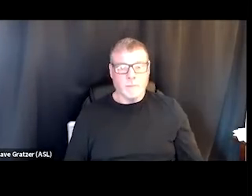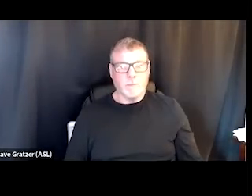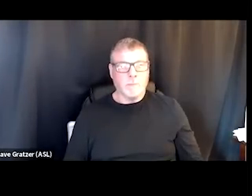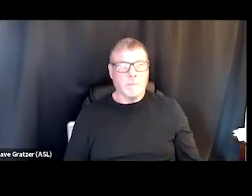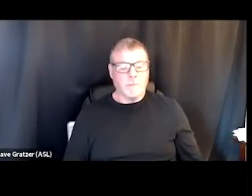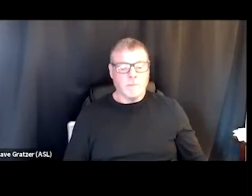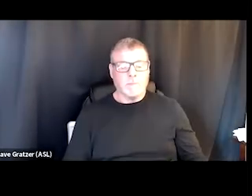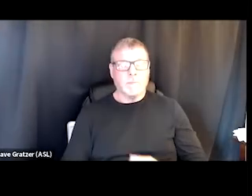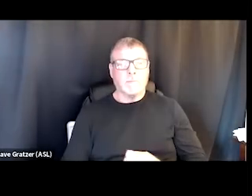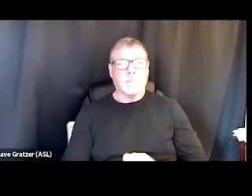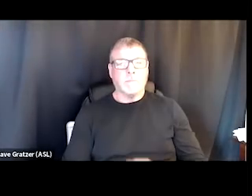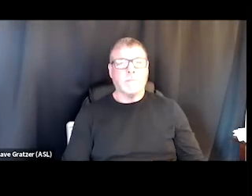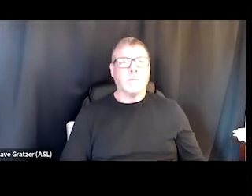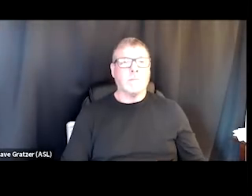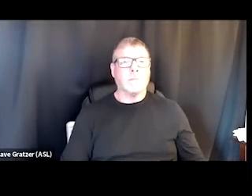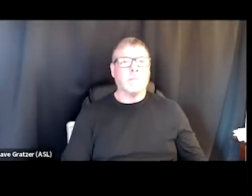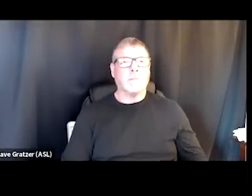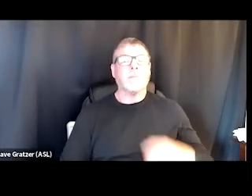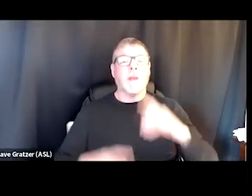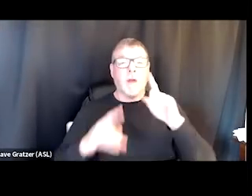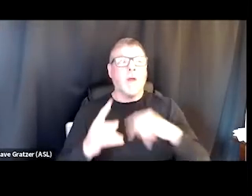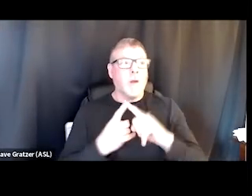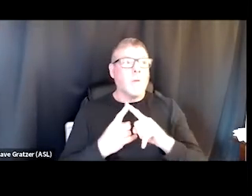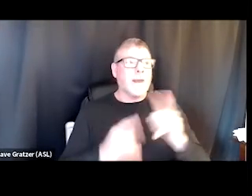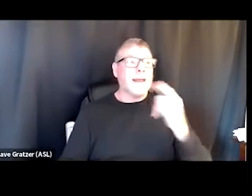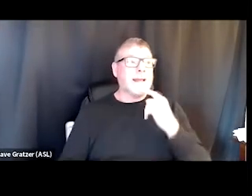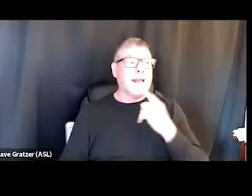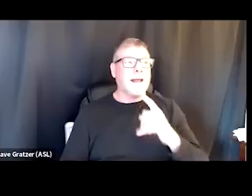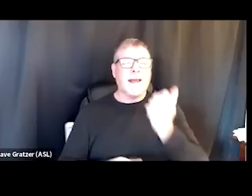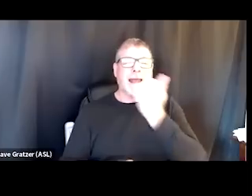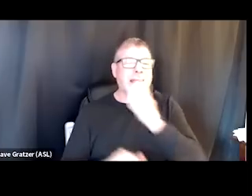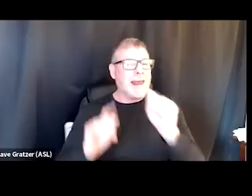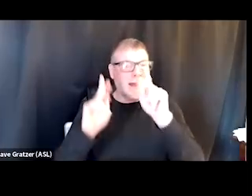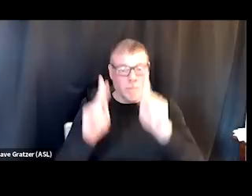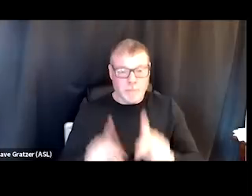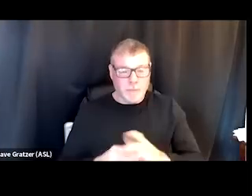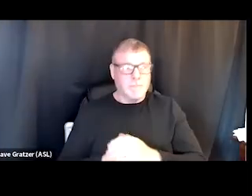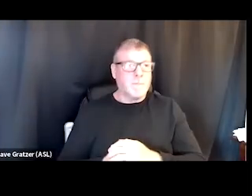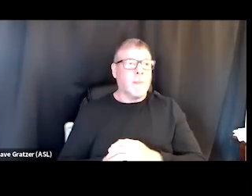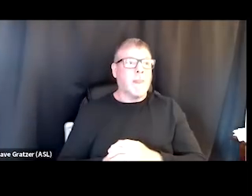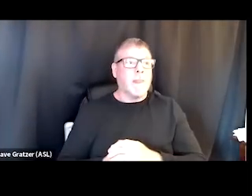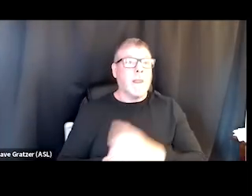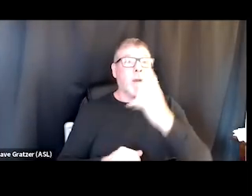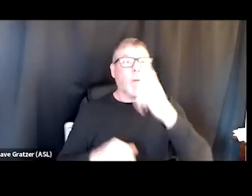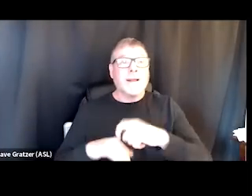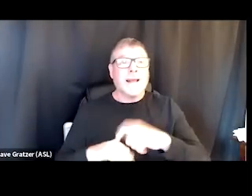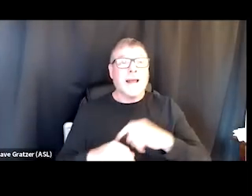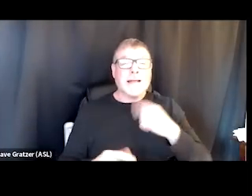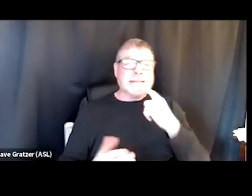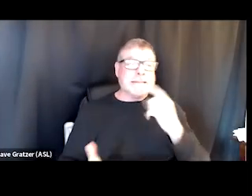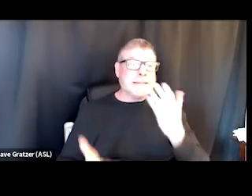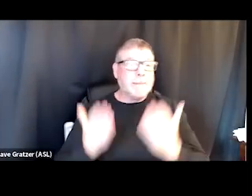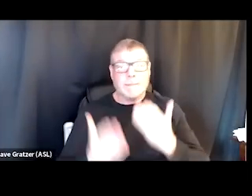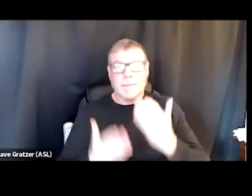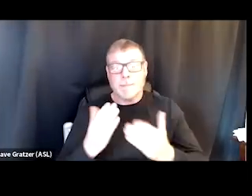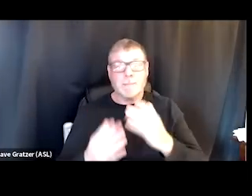having respect for the patient or the potential patient, should I say, for any individual. The only time I'll ever say maybe to try to